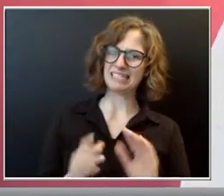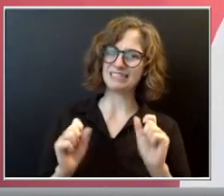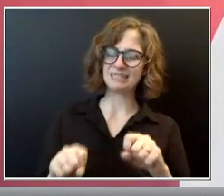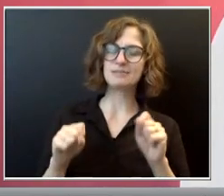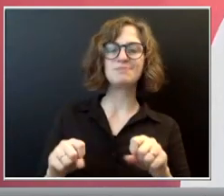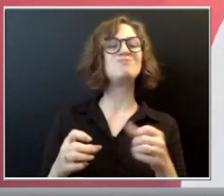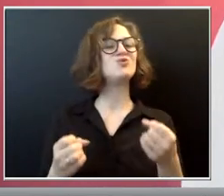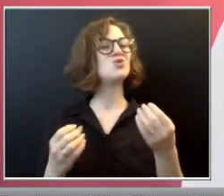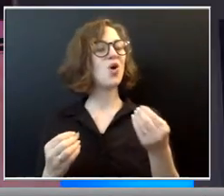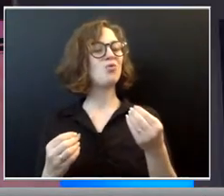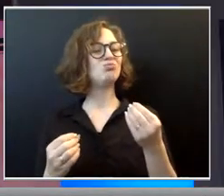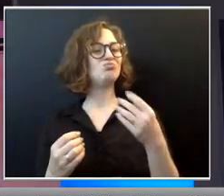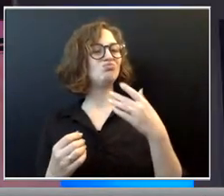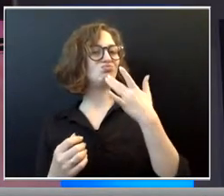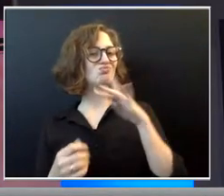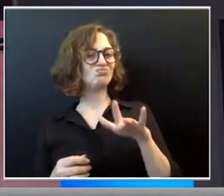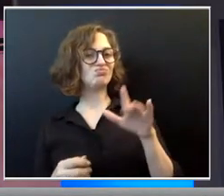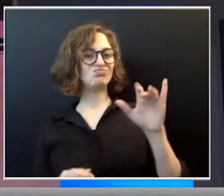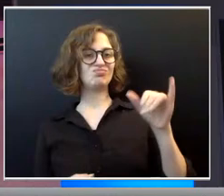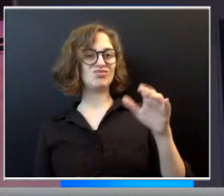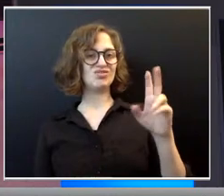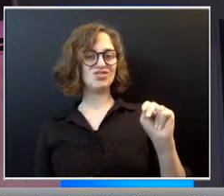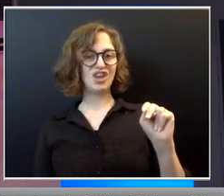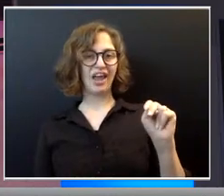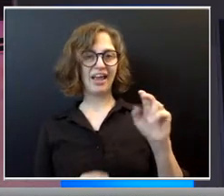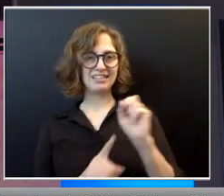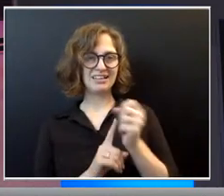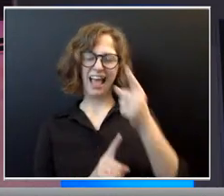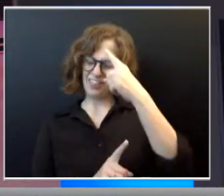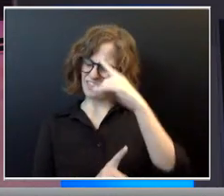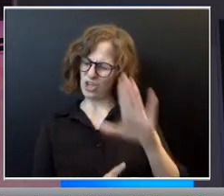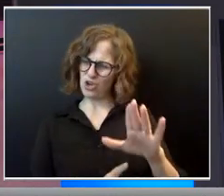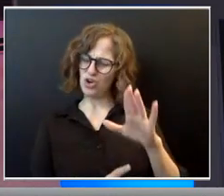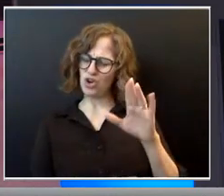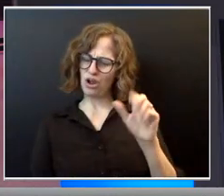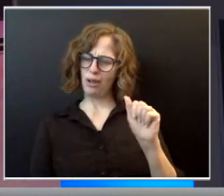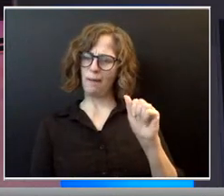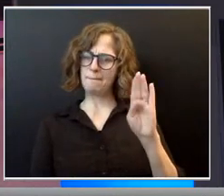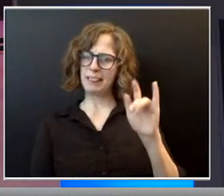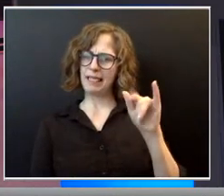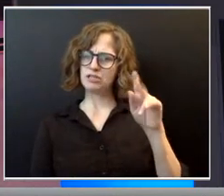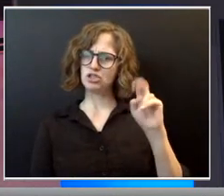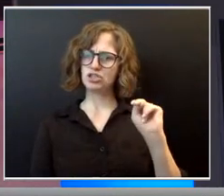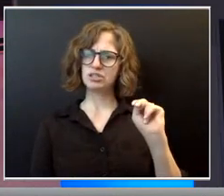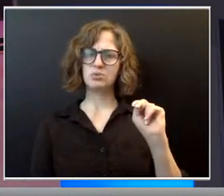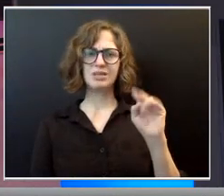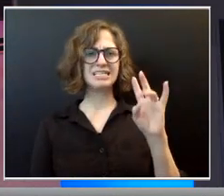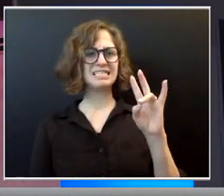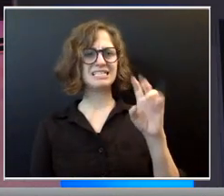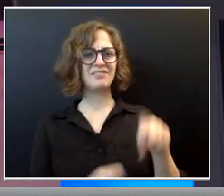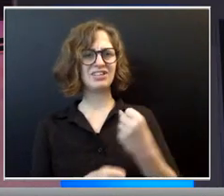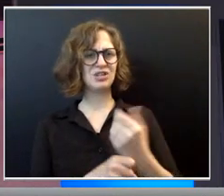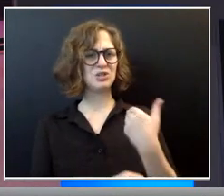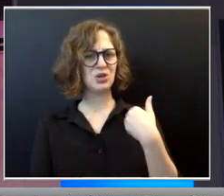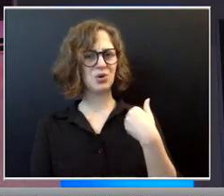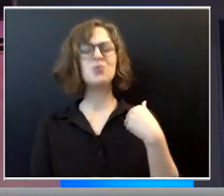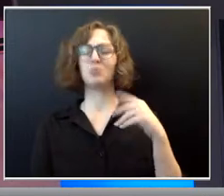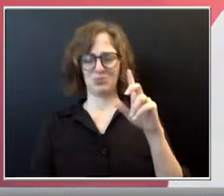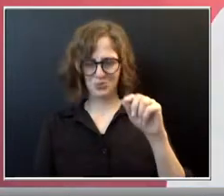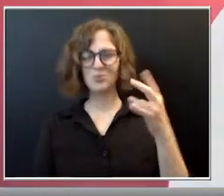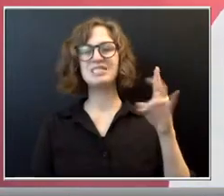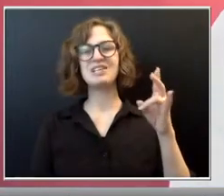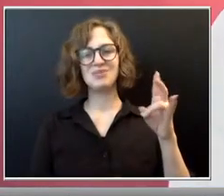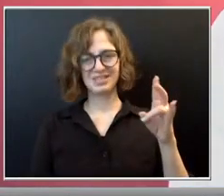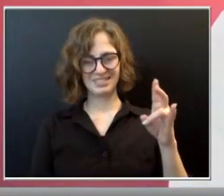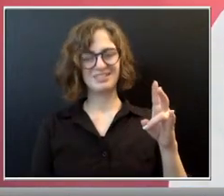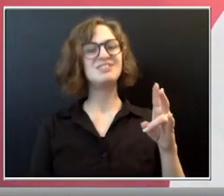her ablation was 7 years ago or so. I think 2017. Yeah. Okay. So it's been a number of